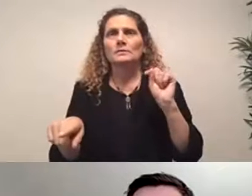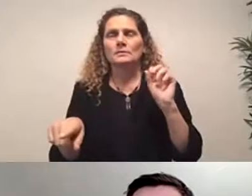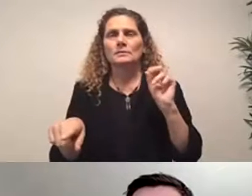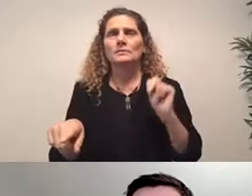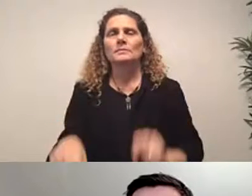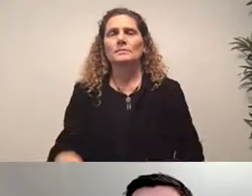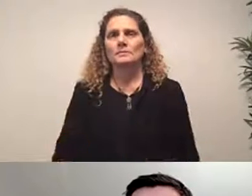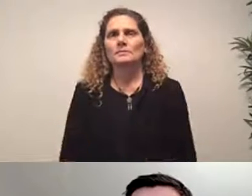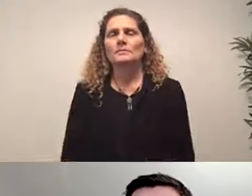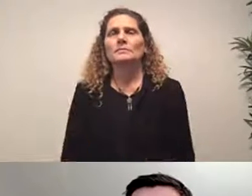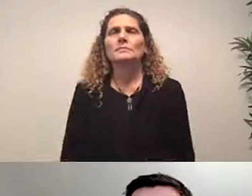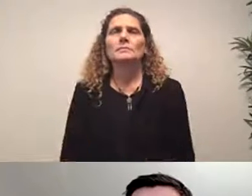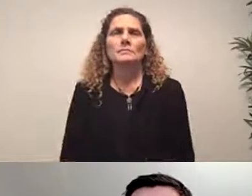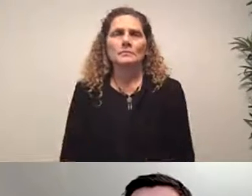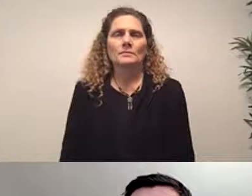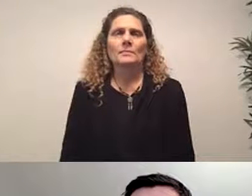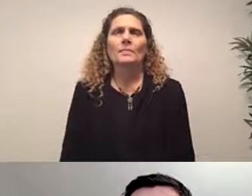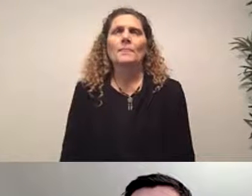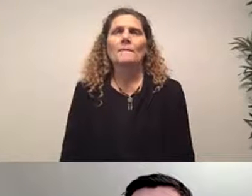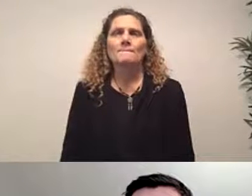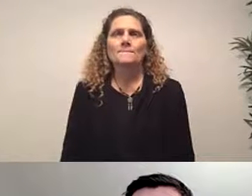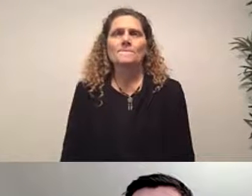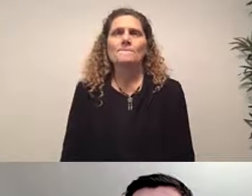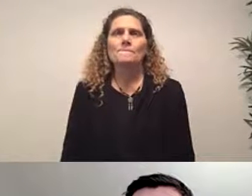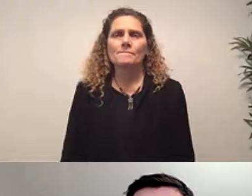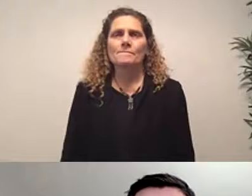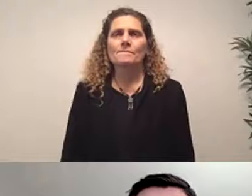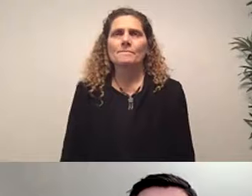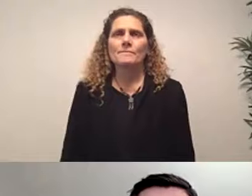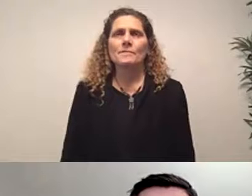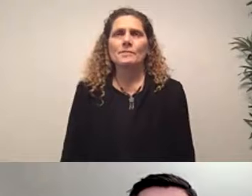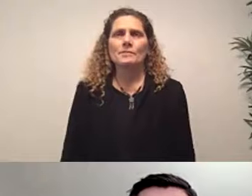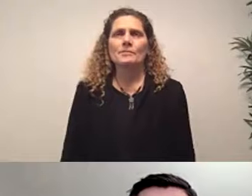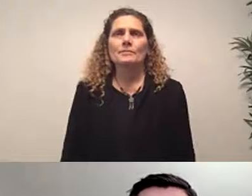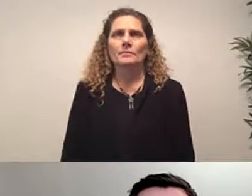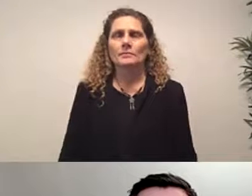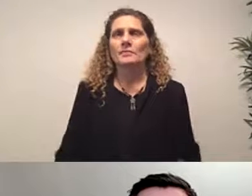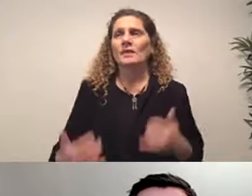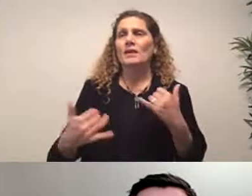2,000 plus doses and only gave the vaccine to 5 people. Why the slow rollout?